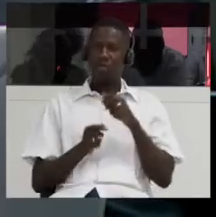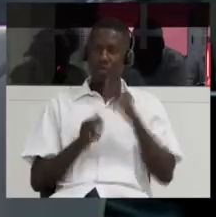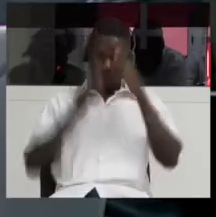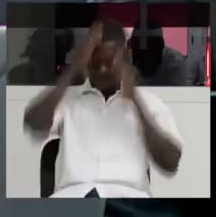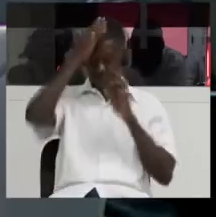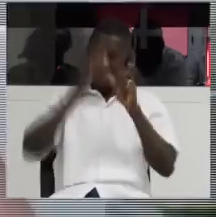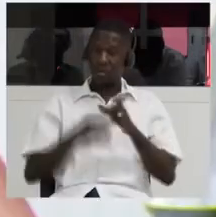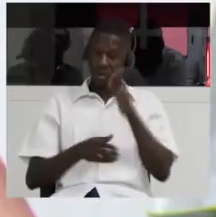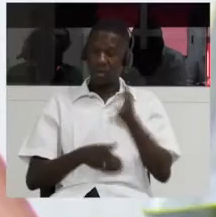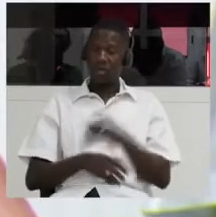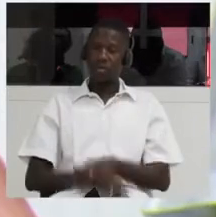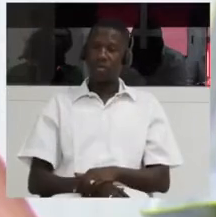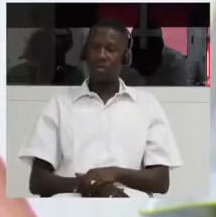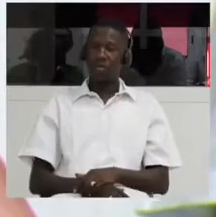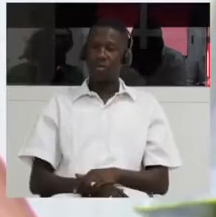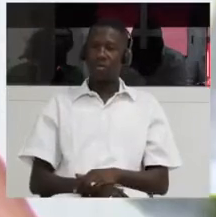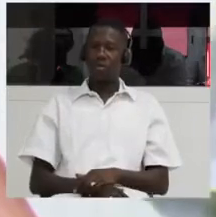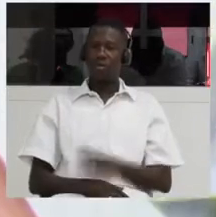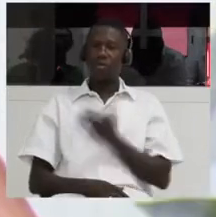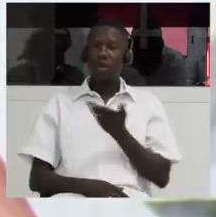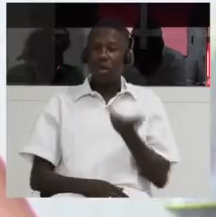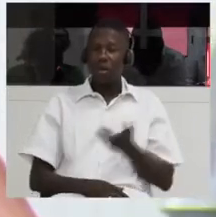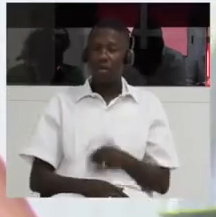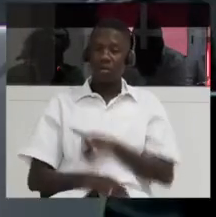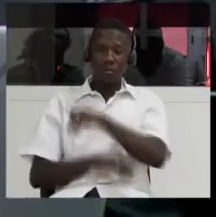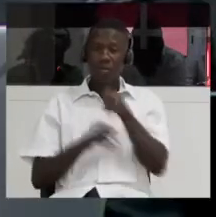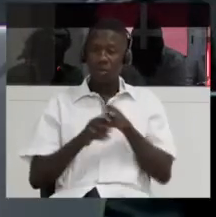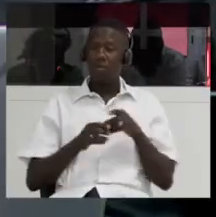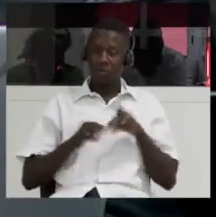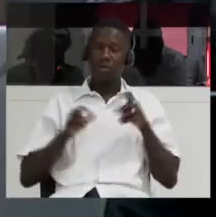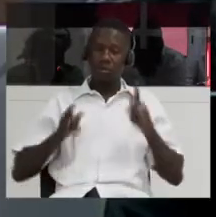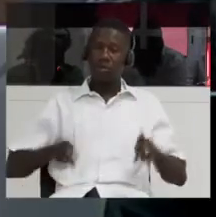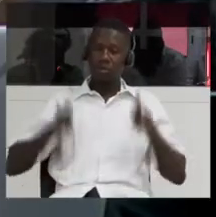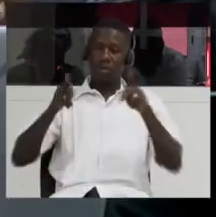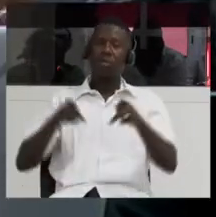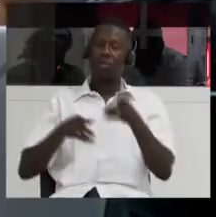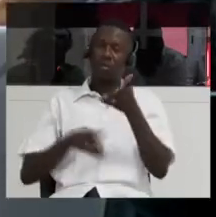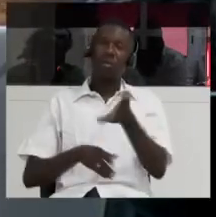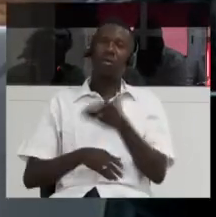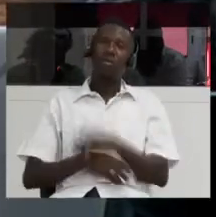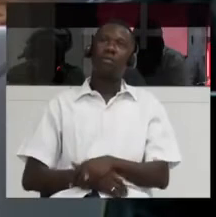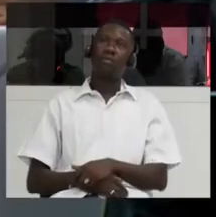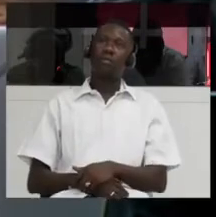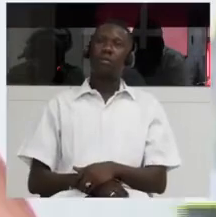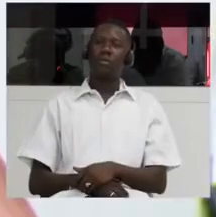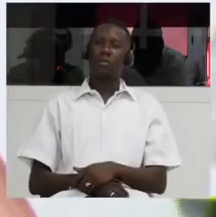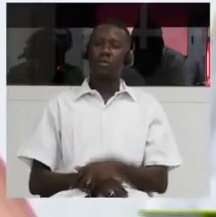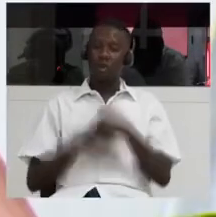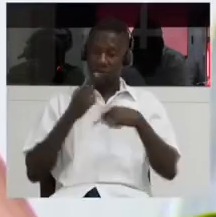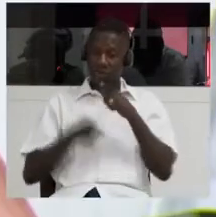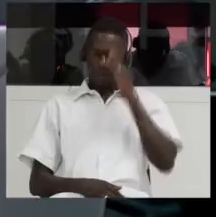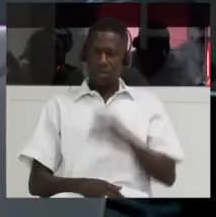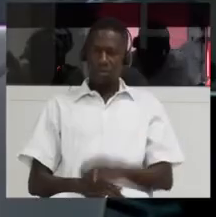Bridge? No, it's Denton Bridge. Okay. So you walked all the way to State House? Yes.